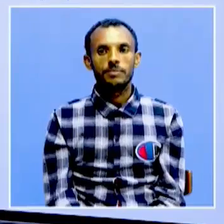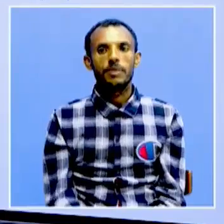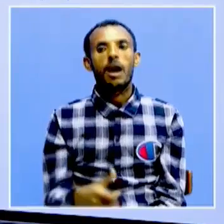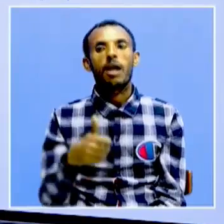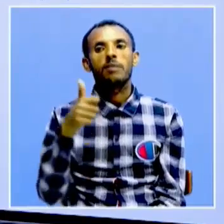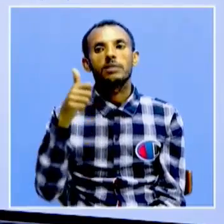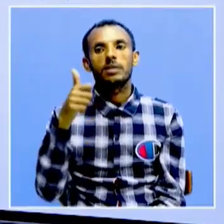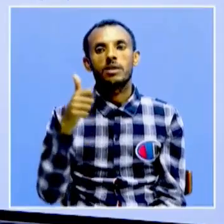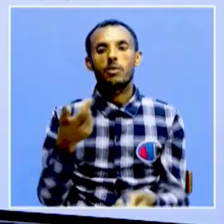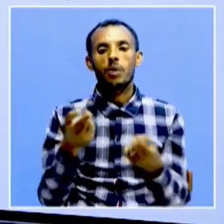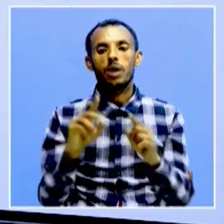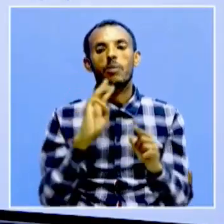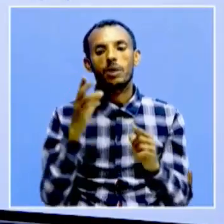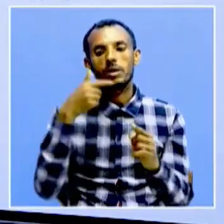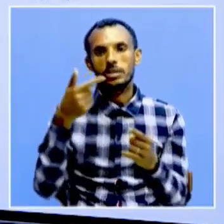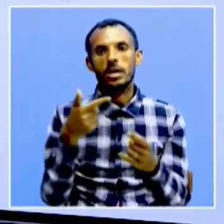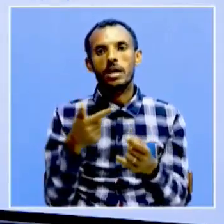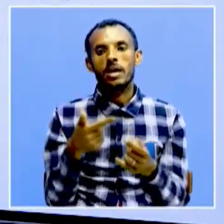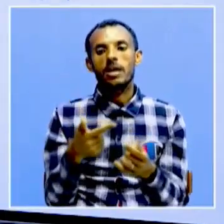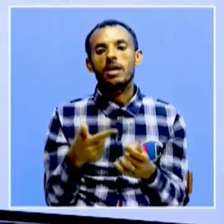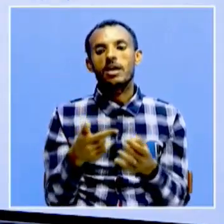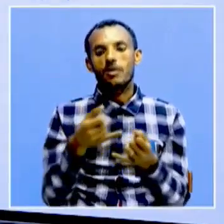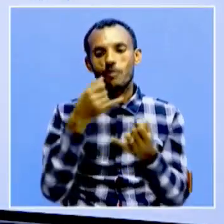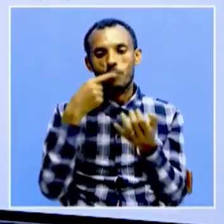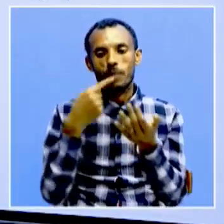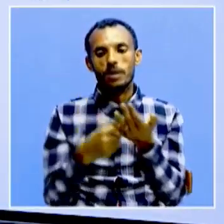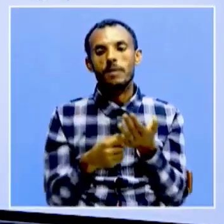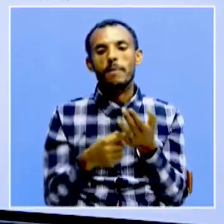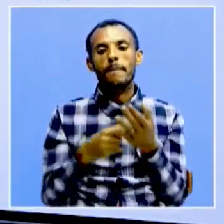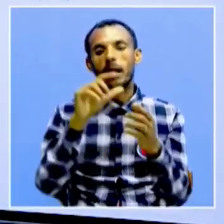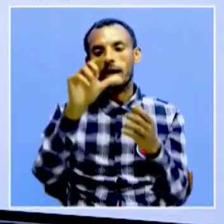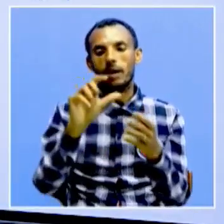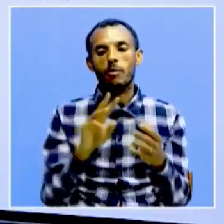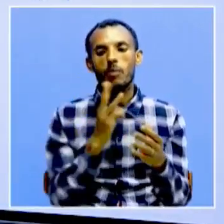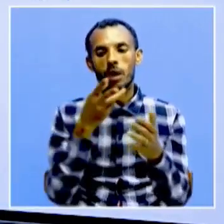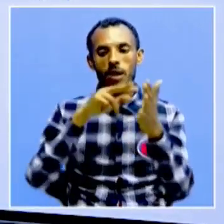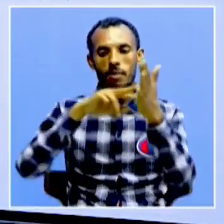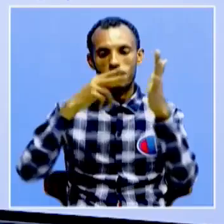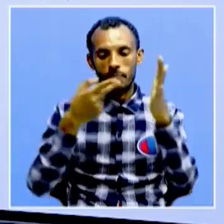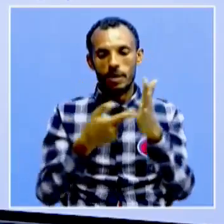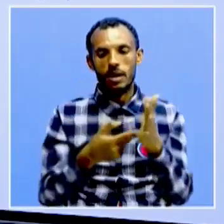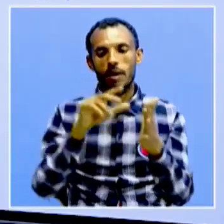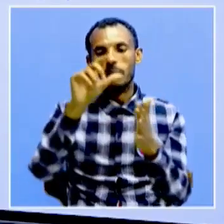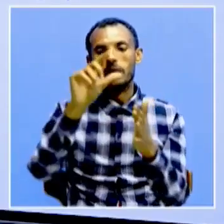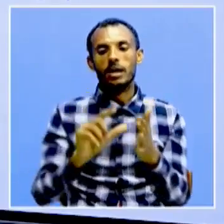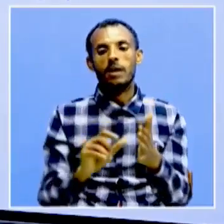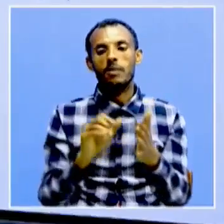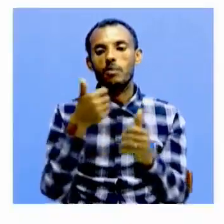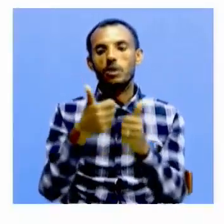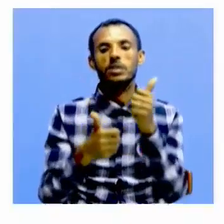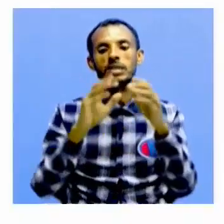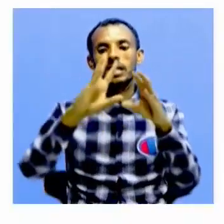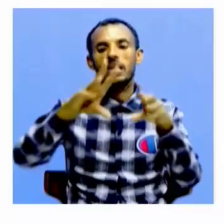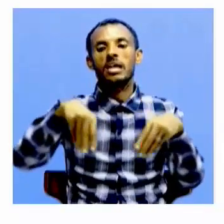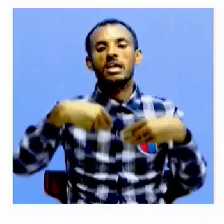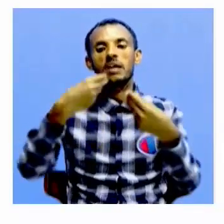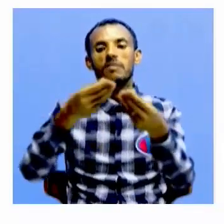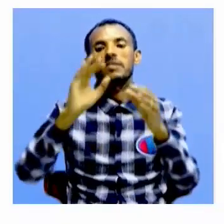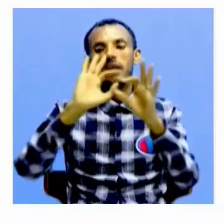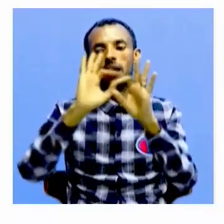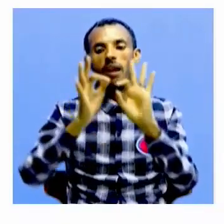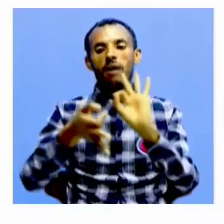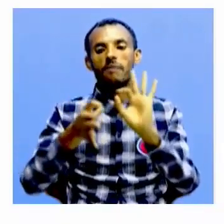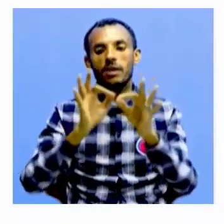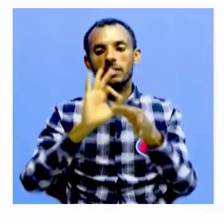Another, when we say informative paragraph, we mean what? A paragraph which gives what? Definitions.